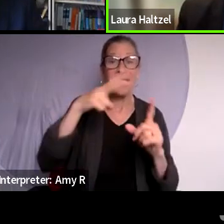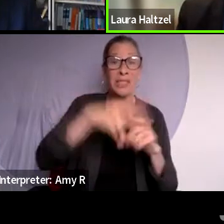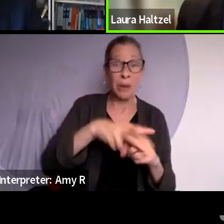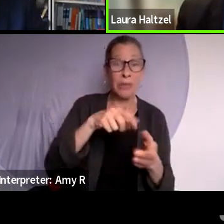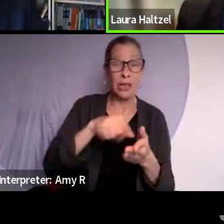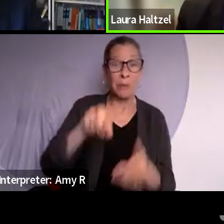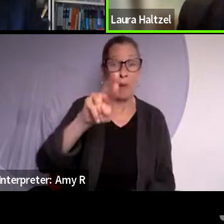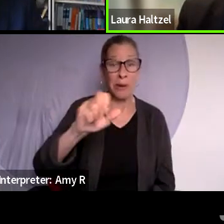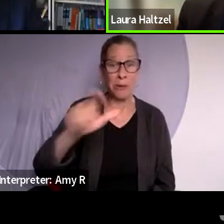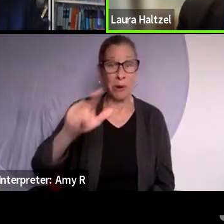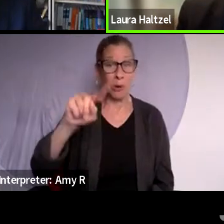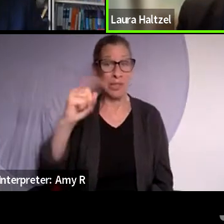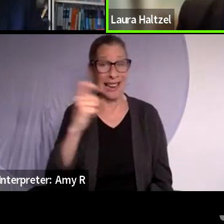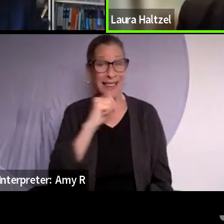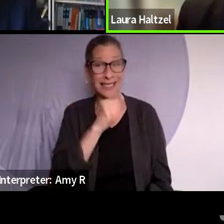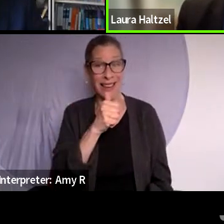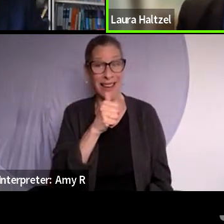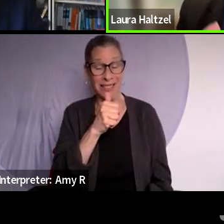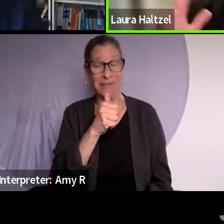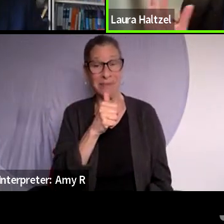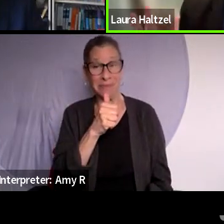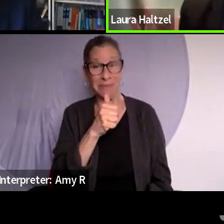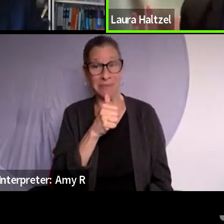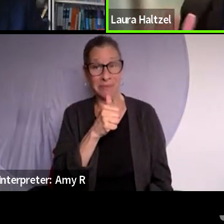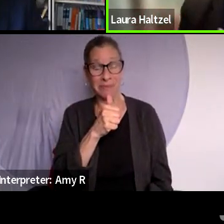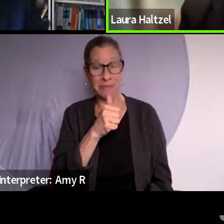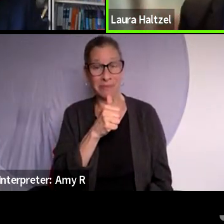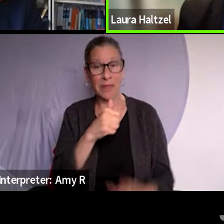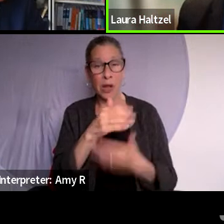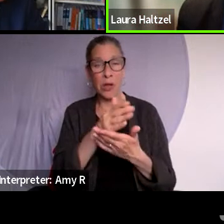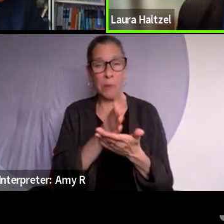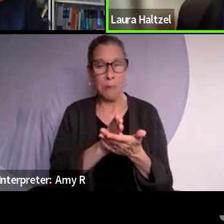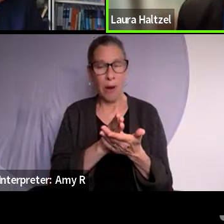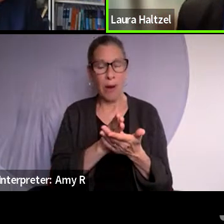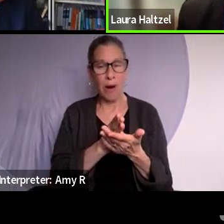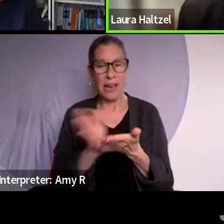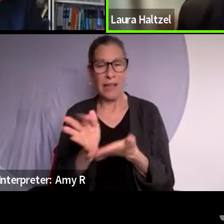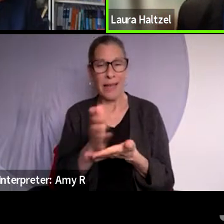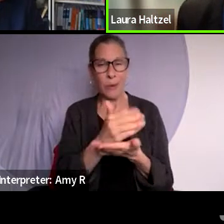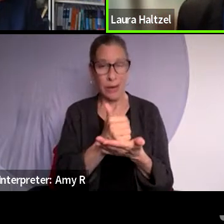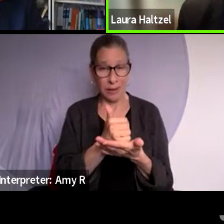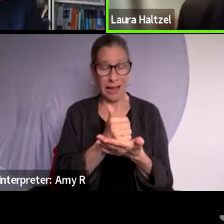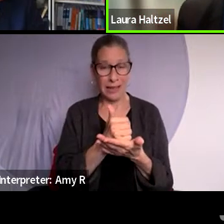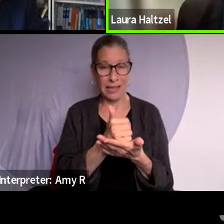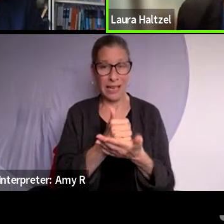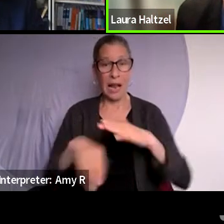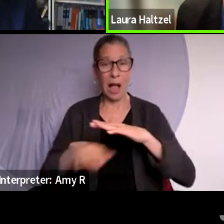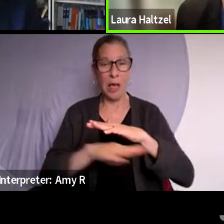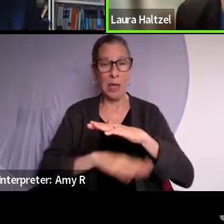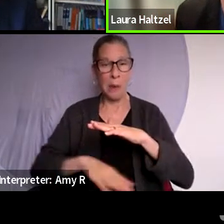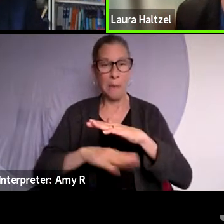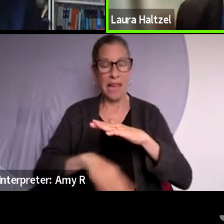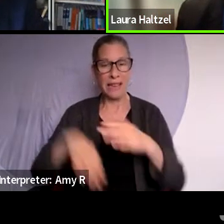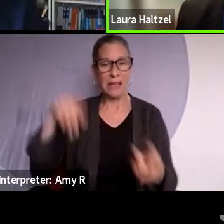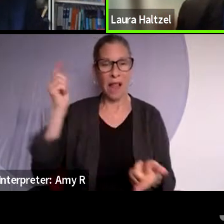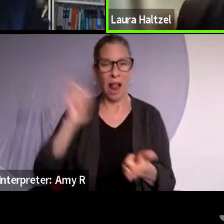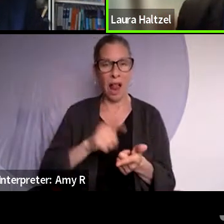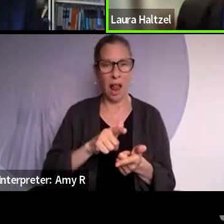tax. And so the portion that we're collecting off of the base has been